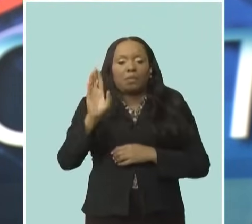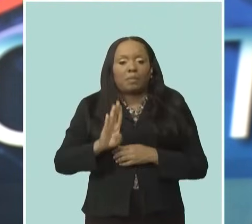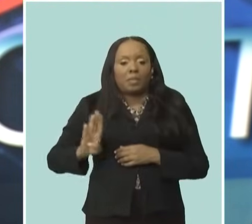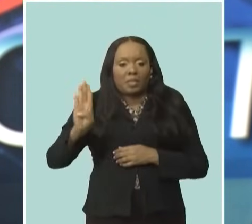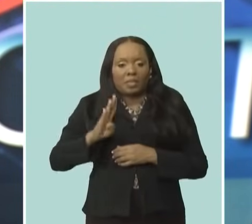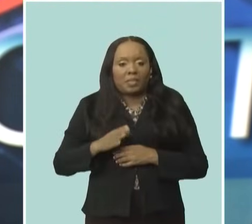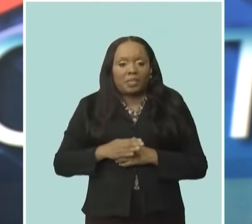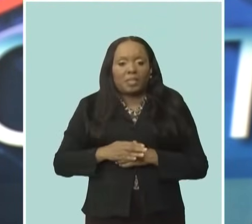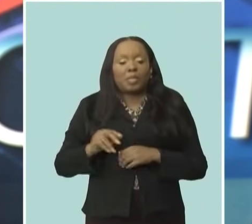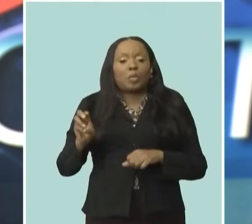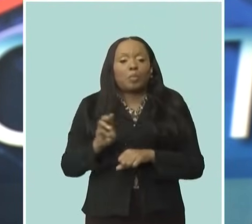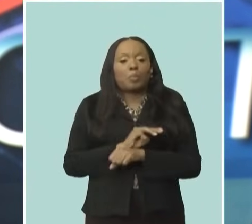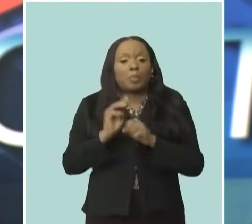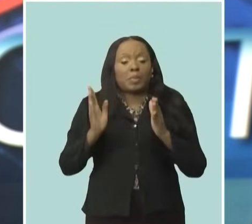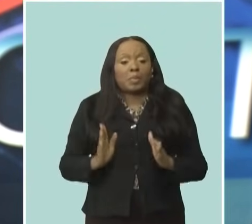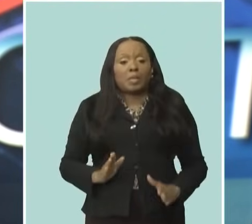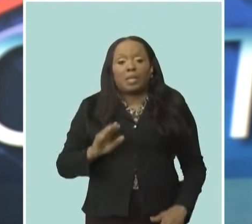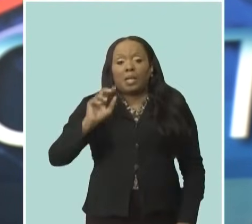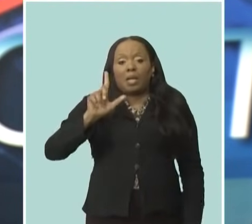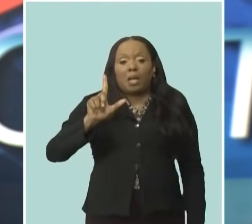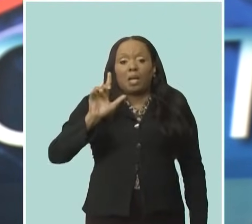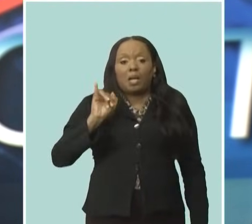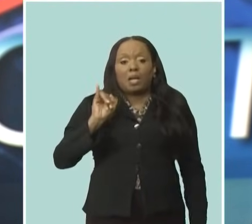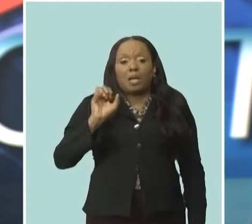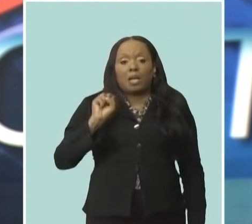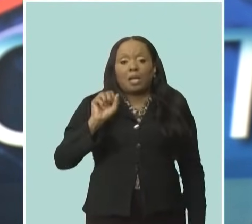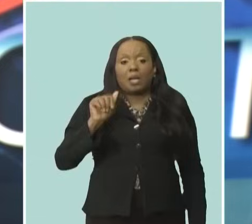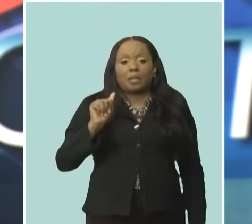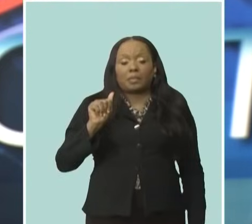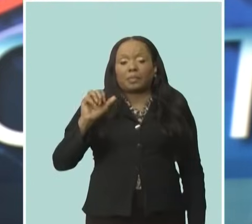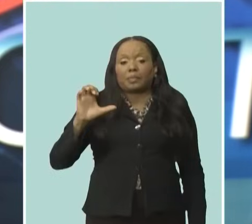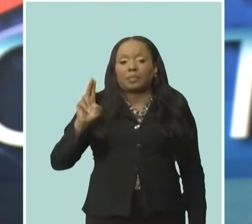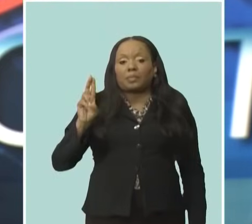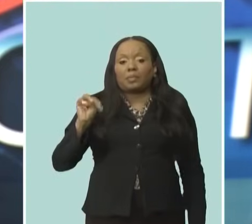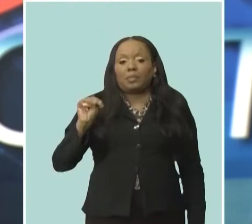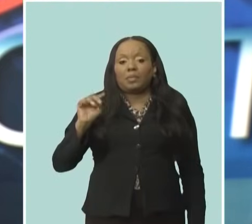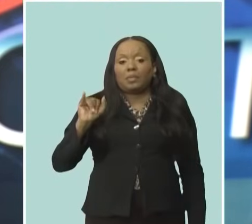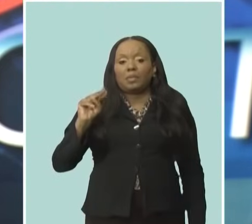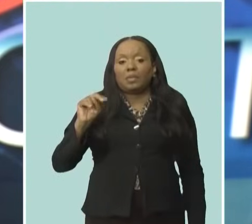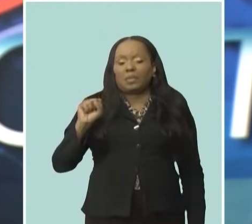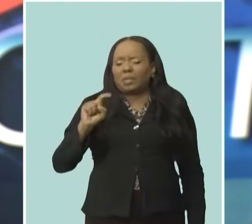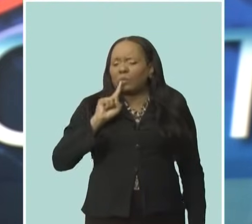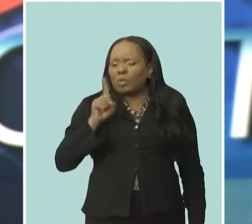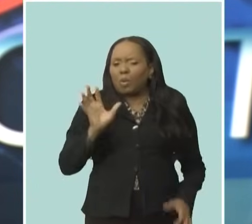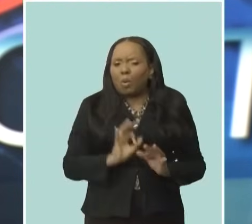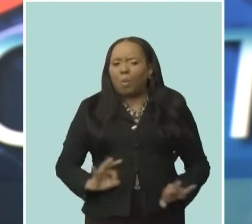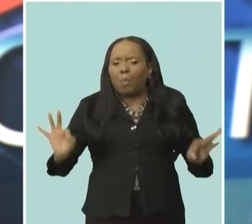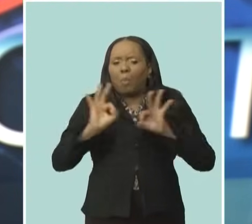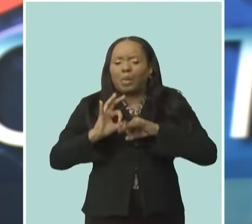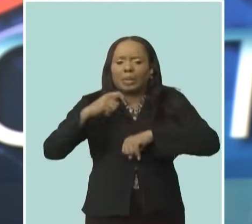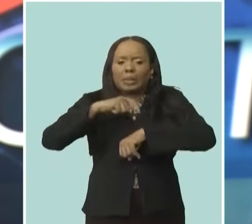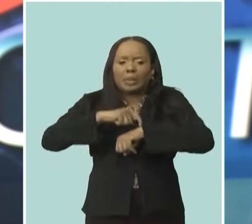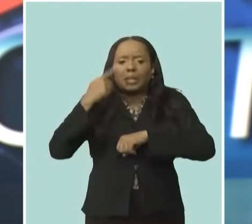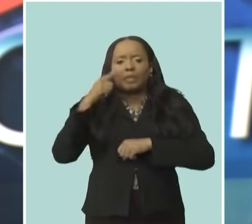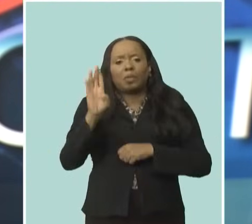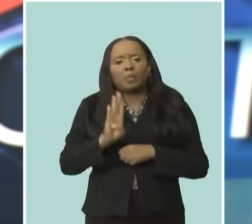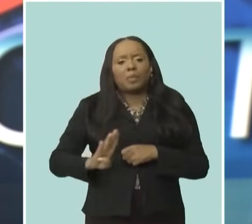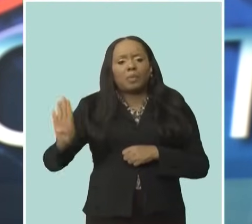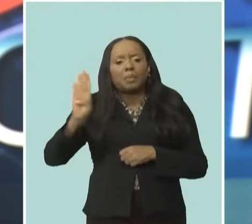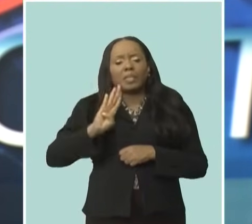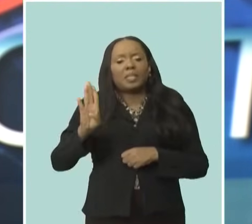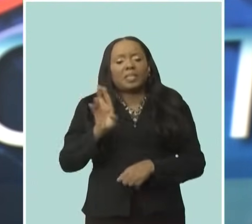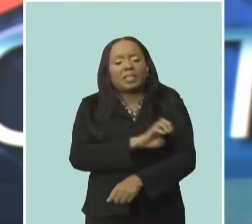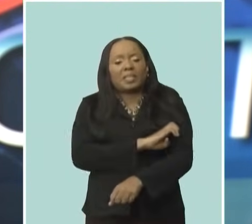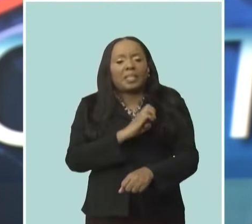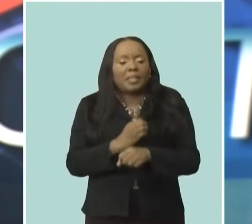Energy and Business, Senator Lisa Cummins, said it was a defining moment for Barbados's energy sector. Trevor Thorpe was there